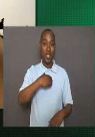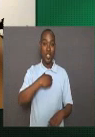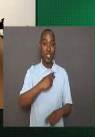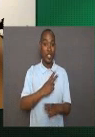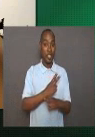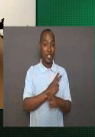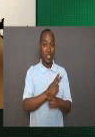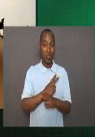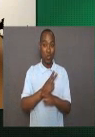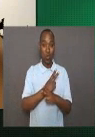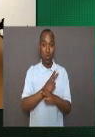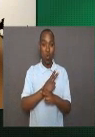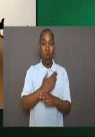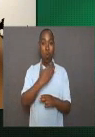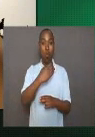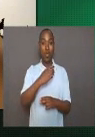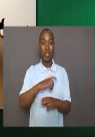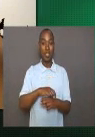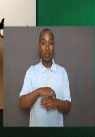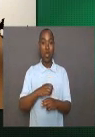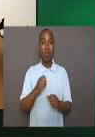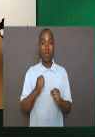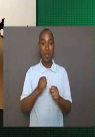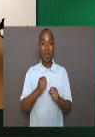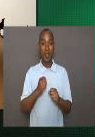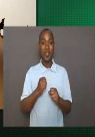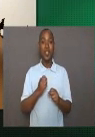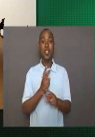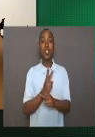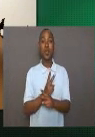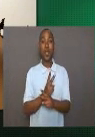if it is hot or cold around us.